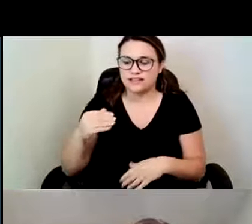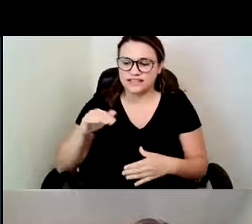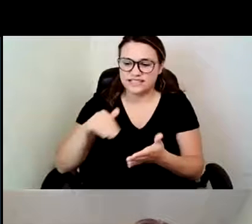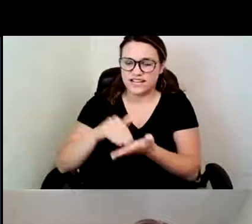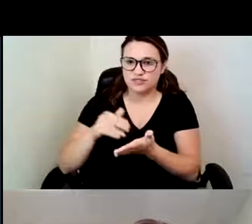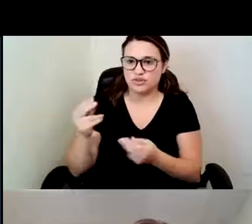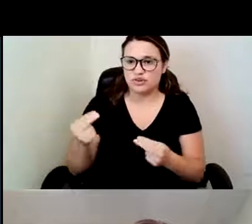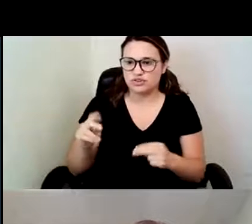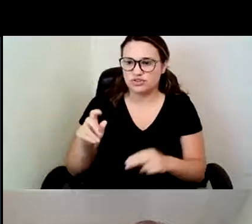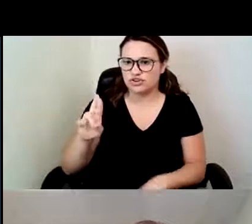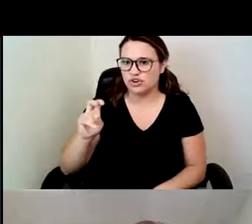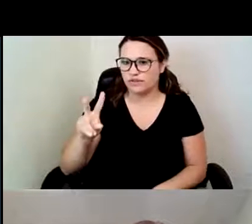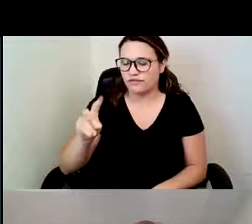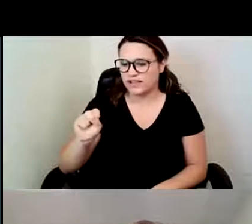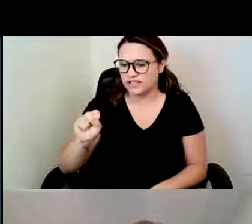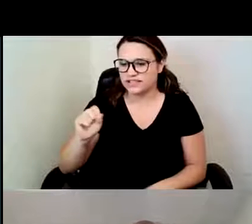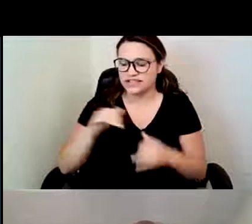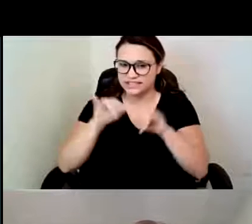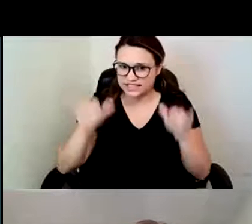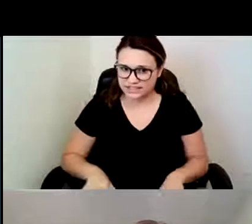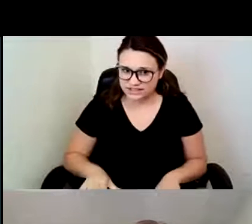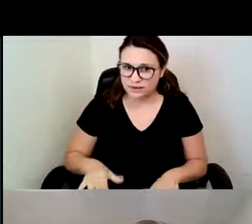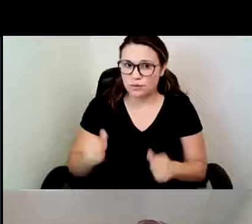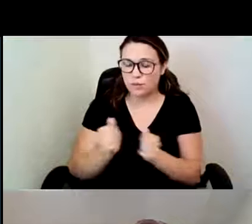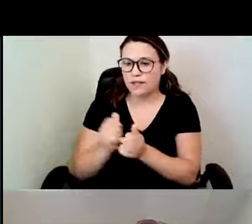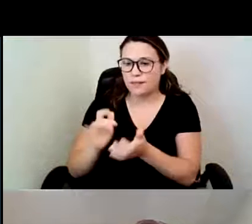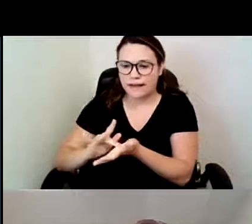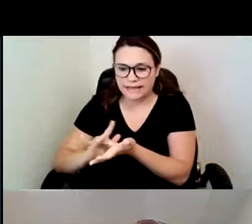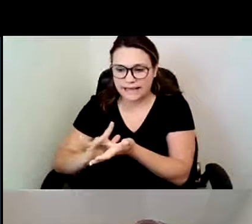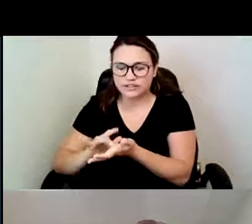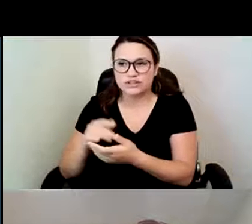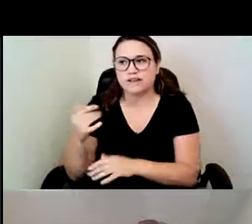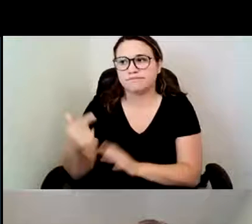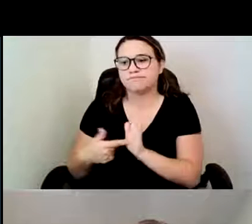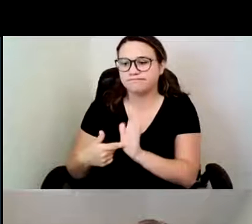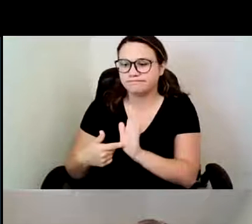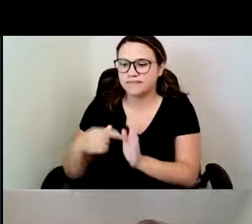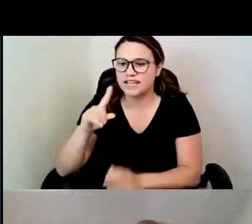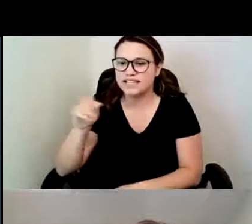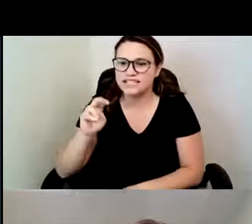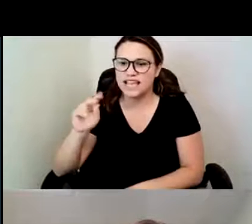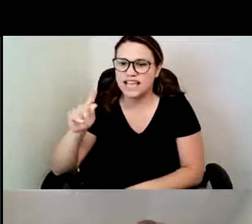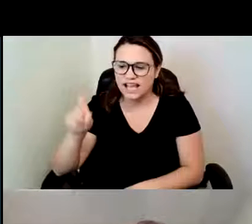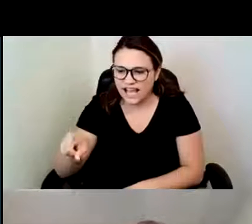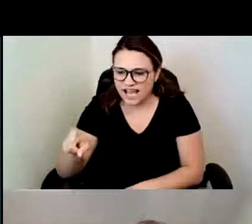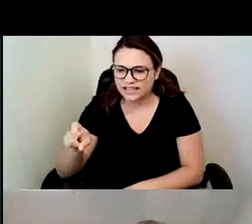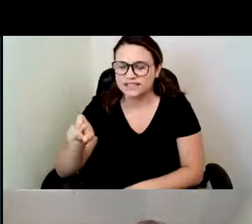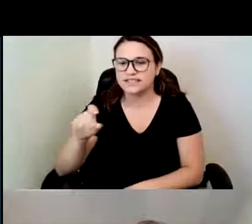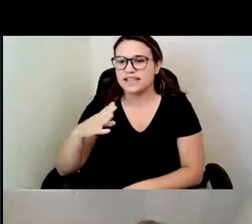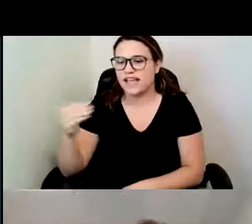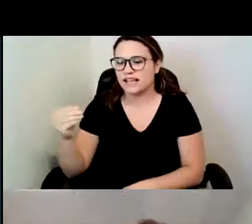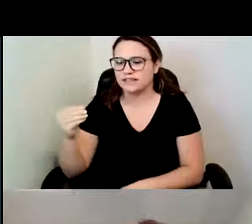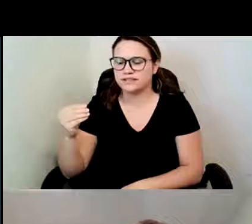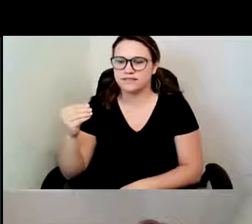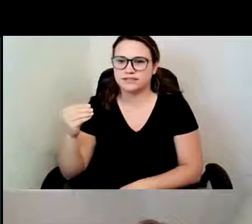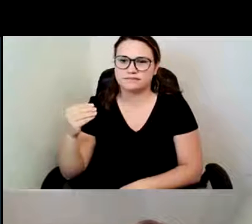anti-anxiety medications, such as benzodiazepines like Klonopin or Xanax, and sedatives